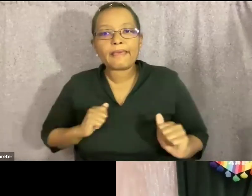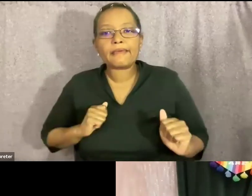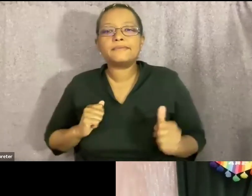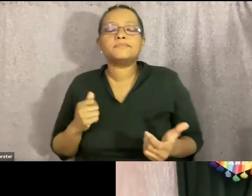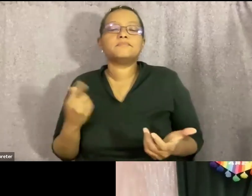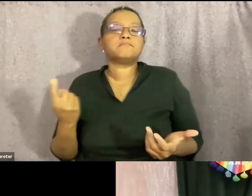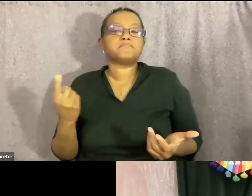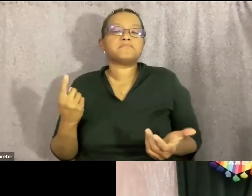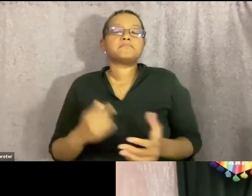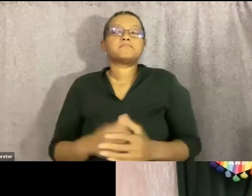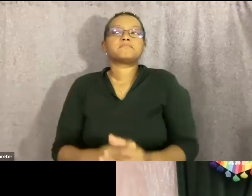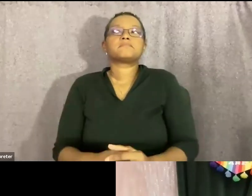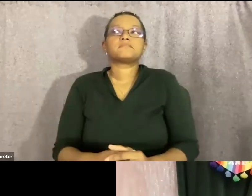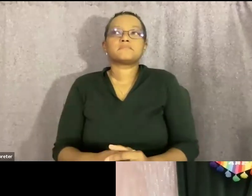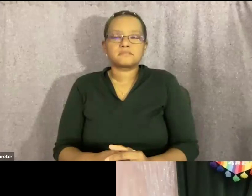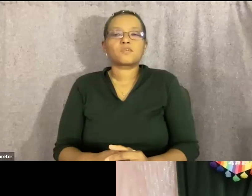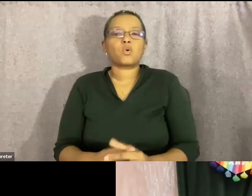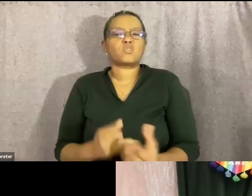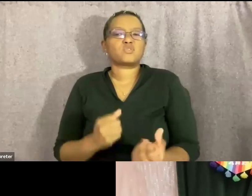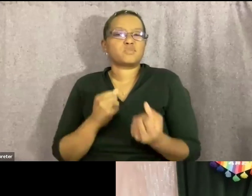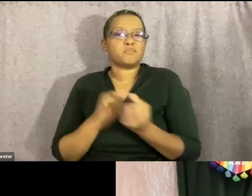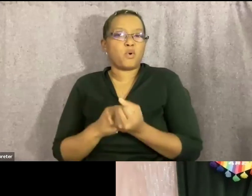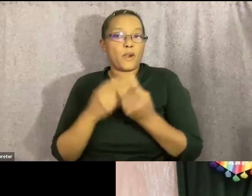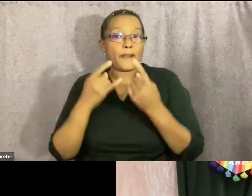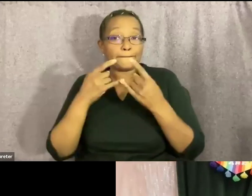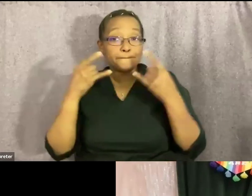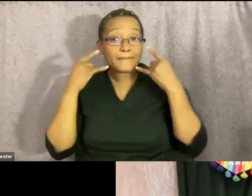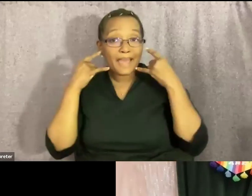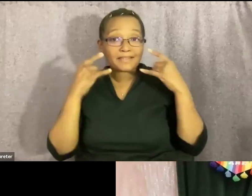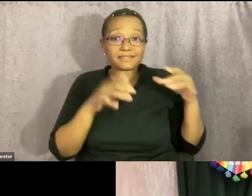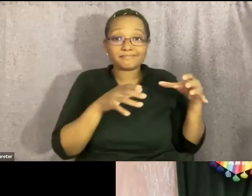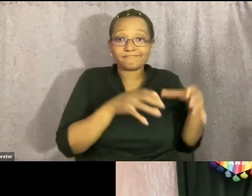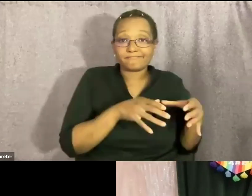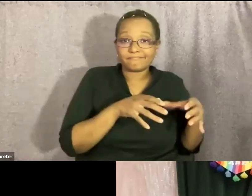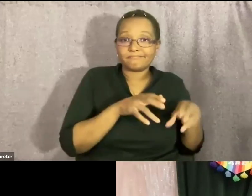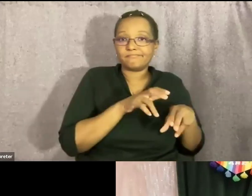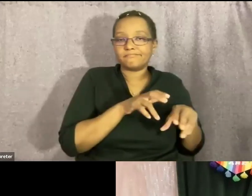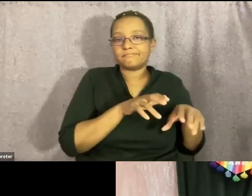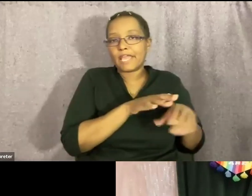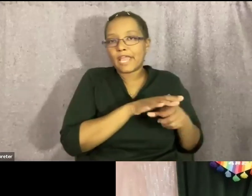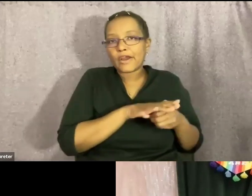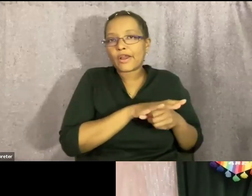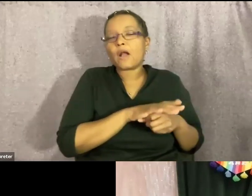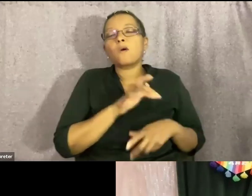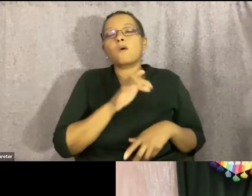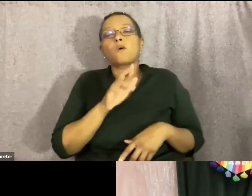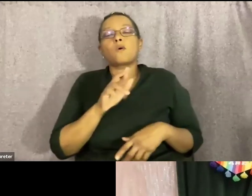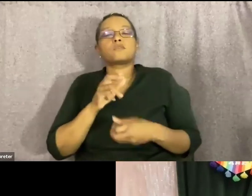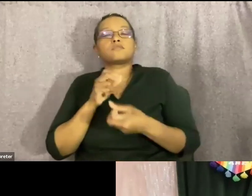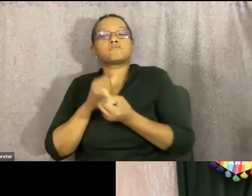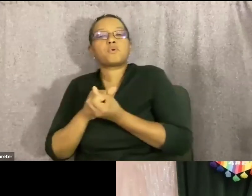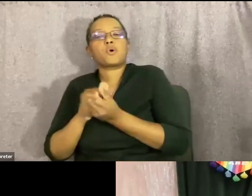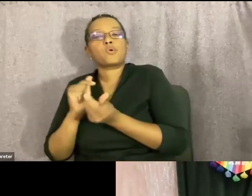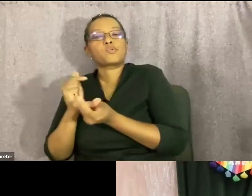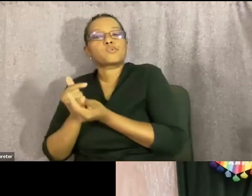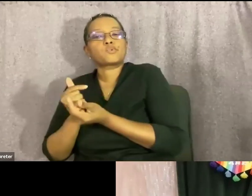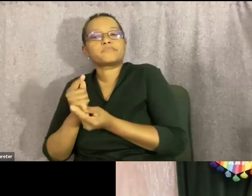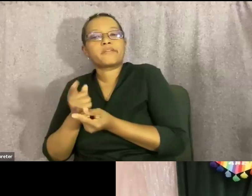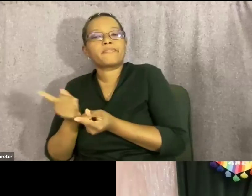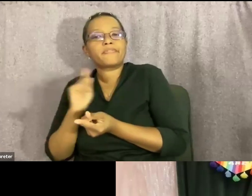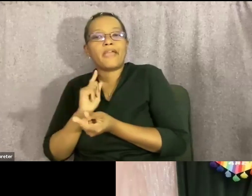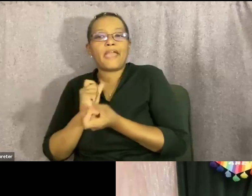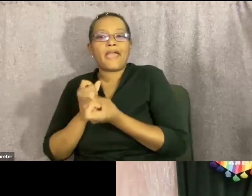that kind of work because they're like, oh, but I don't have any intersectionality. It's like a phrase people say. And I'm like, what does that mean?